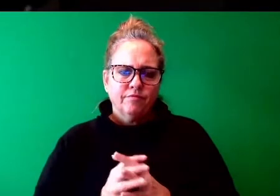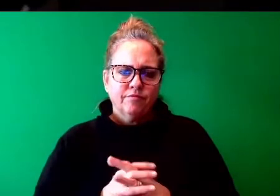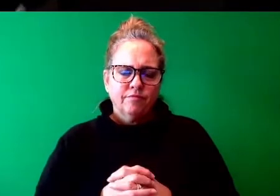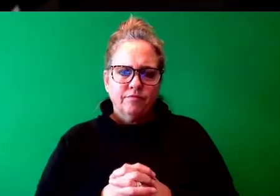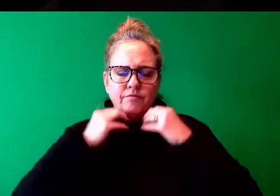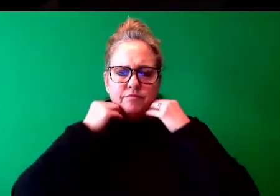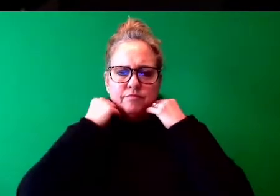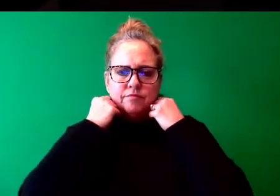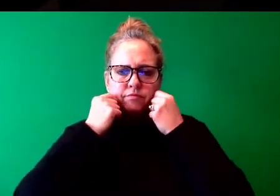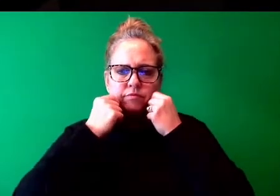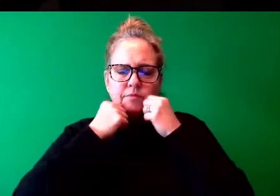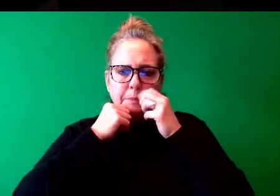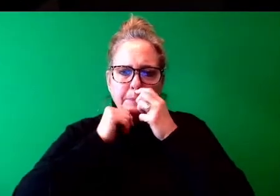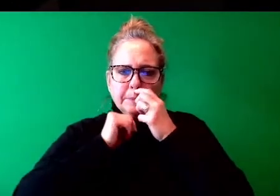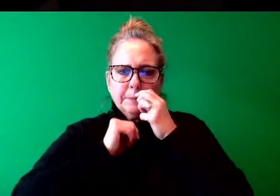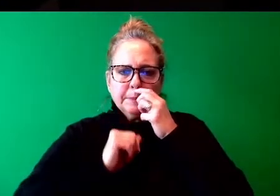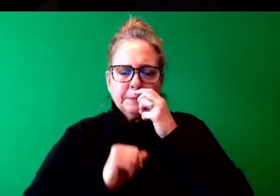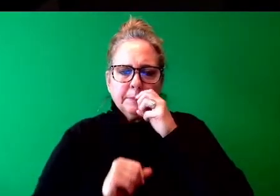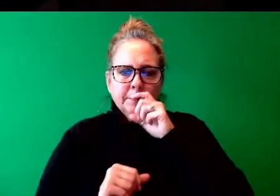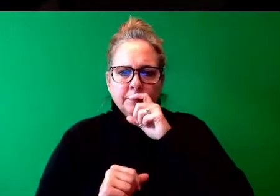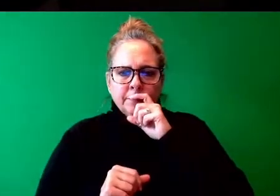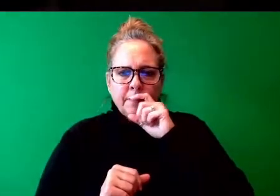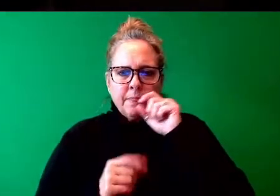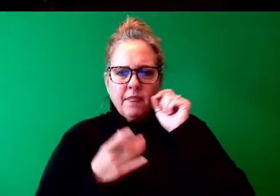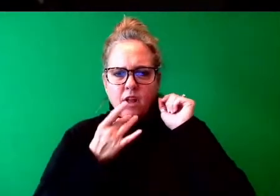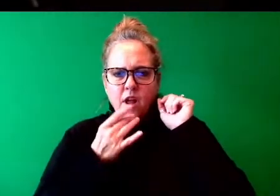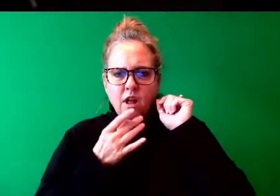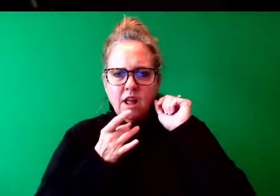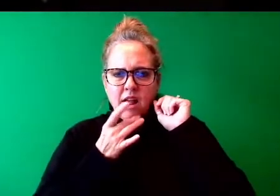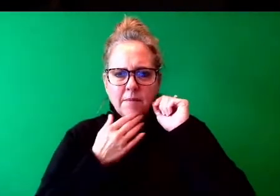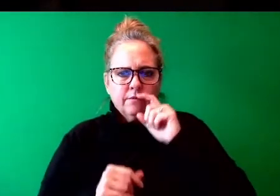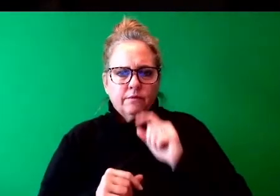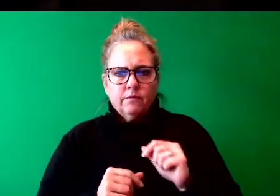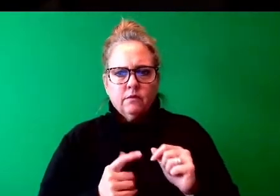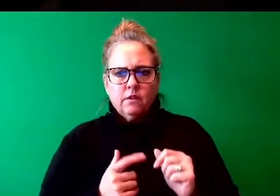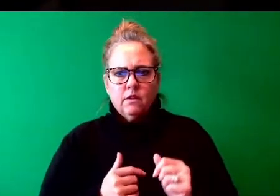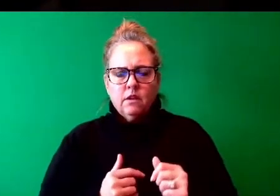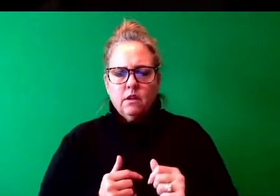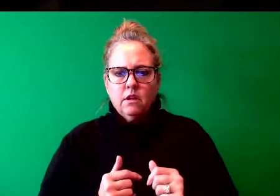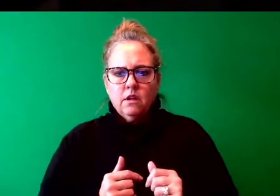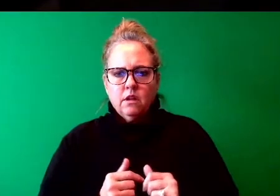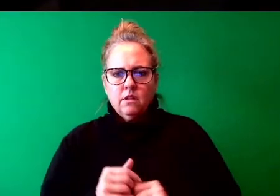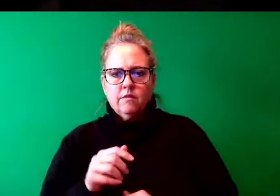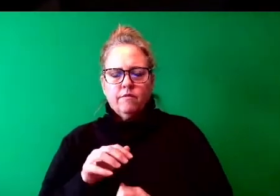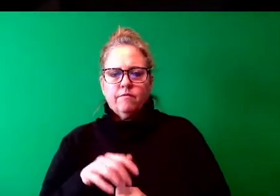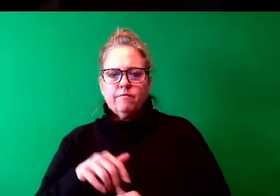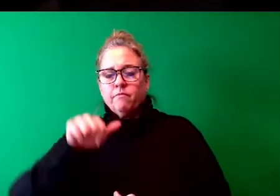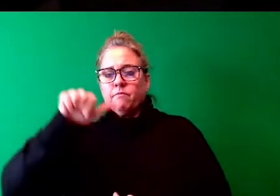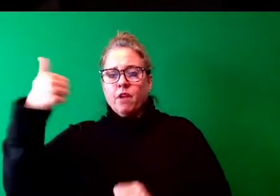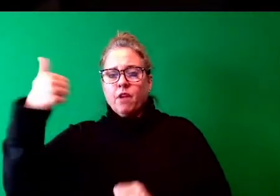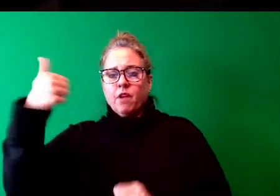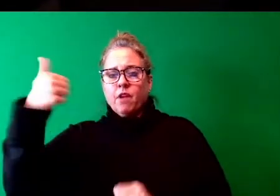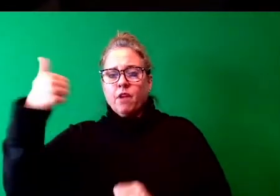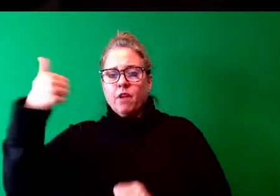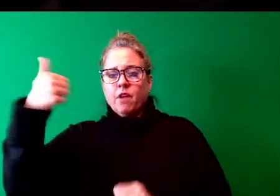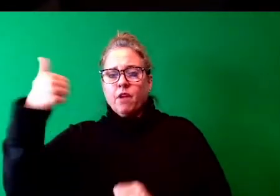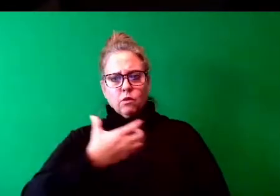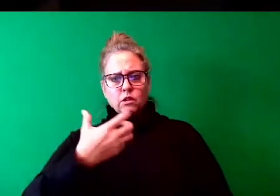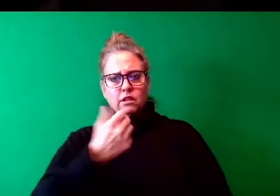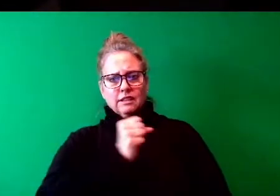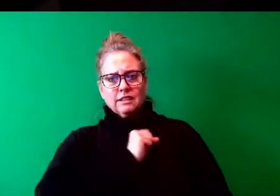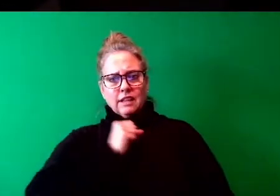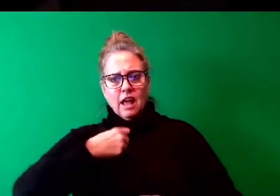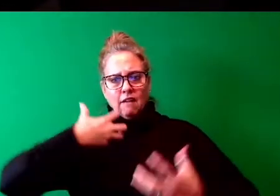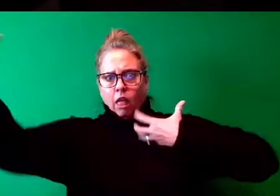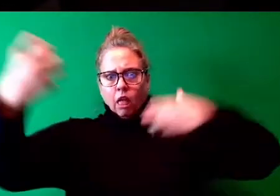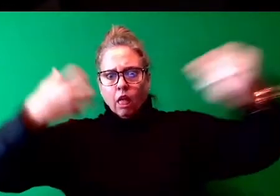put out there, they're being pilfered. They're being pilfered by other organizations back and forth, being pilfered by other states who are in dire straits.